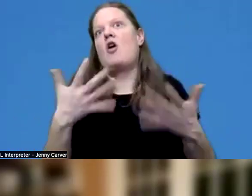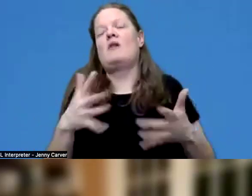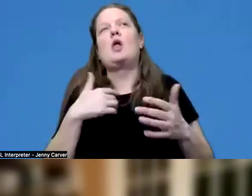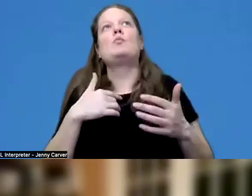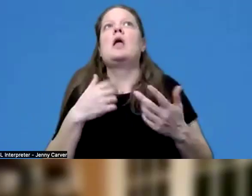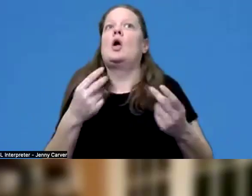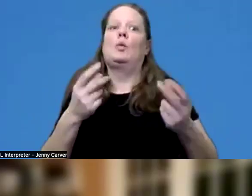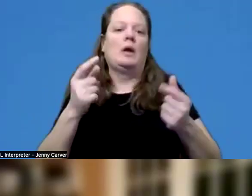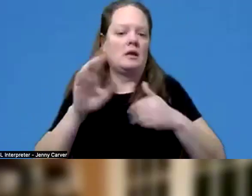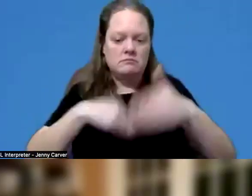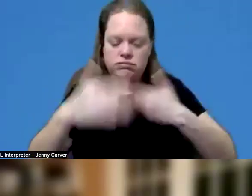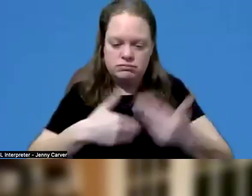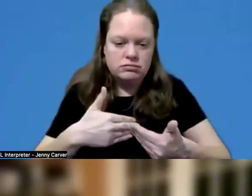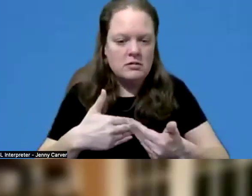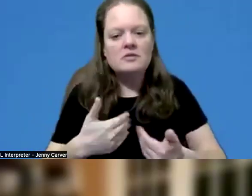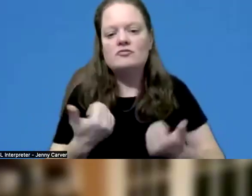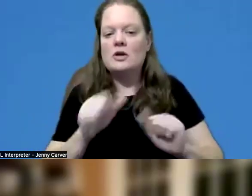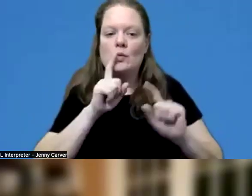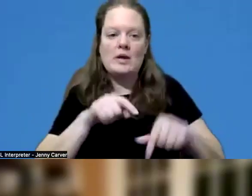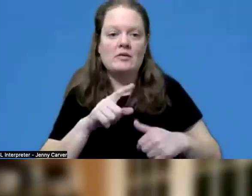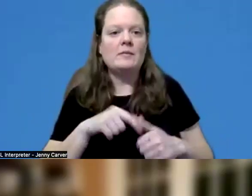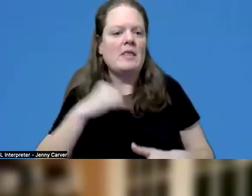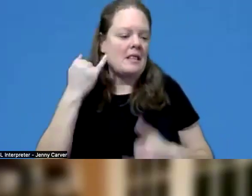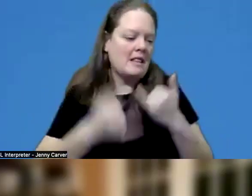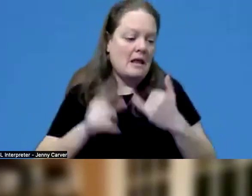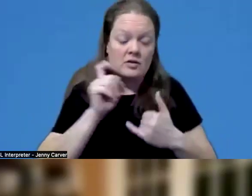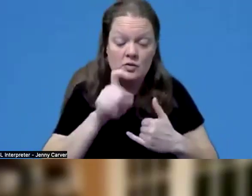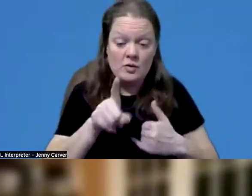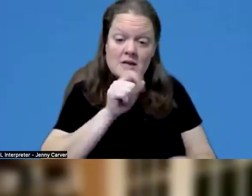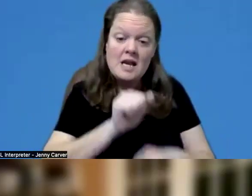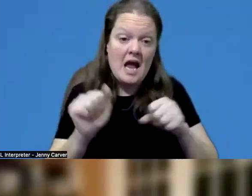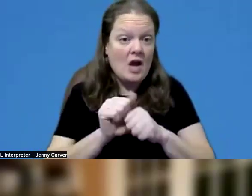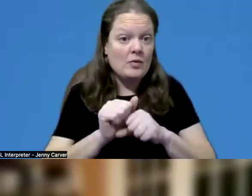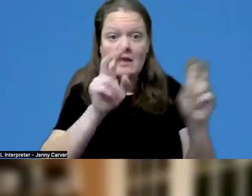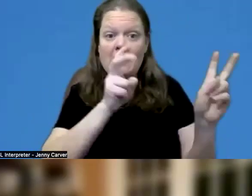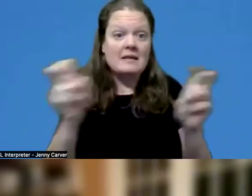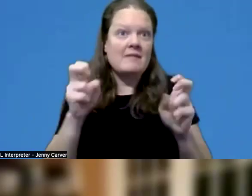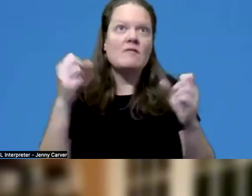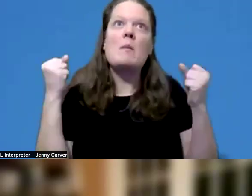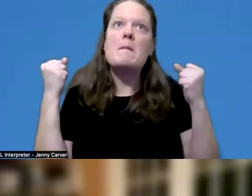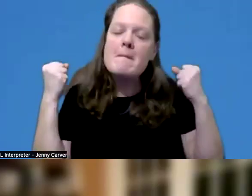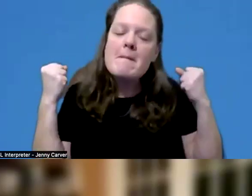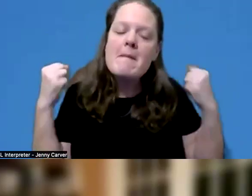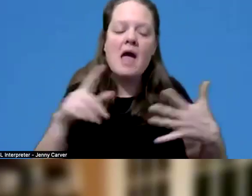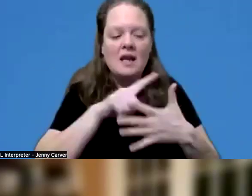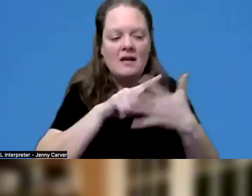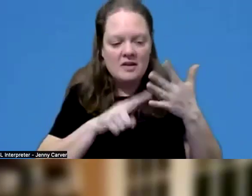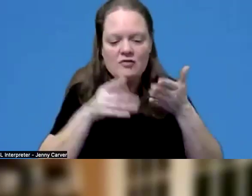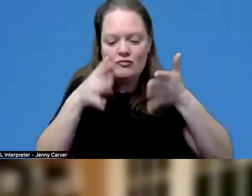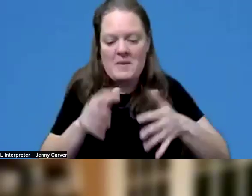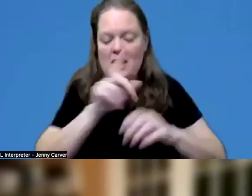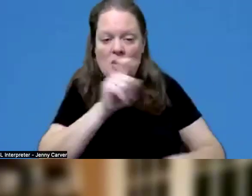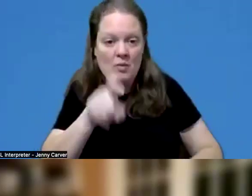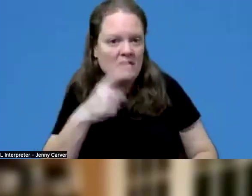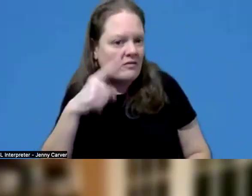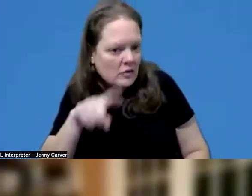working our way through them. That last question, actually, that's a theme throughout many of these questions. So for those